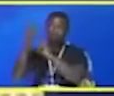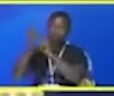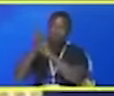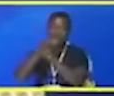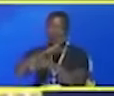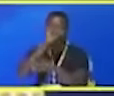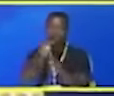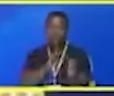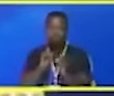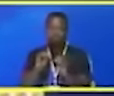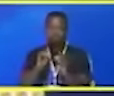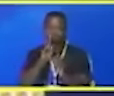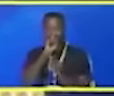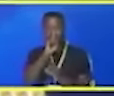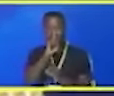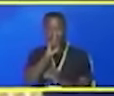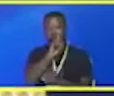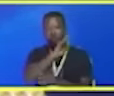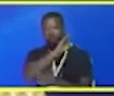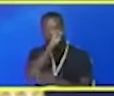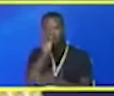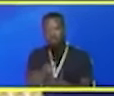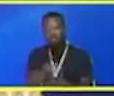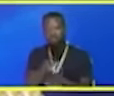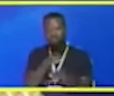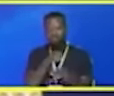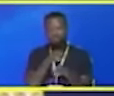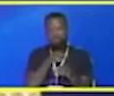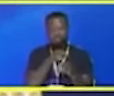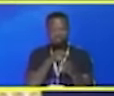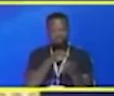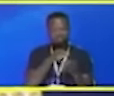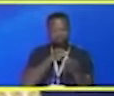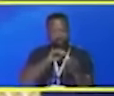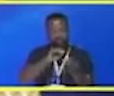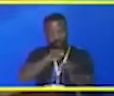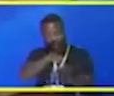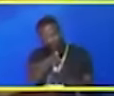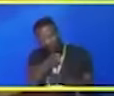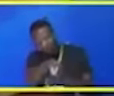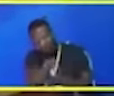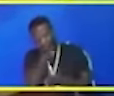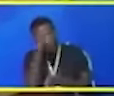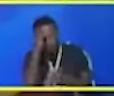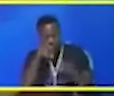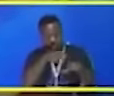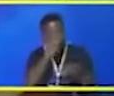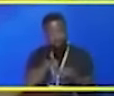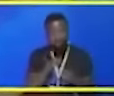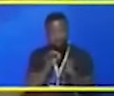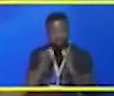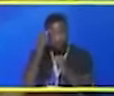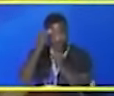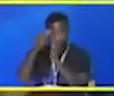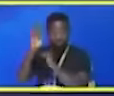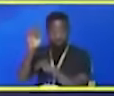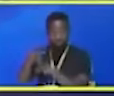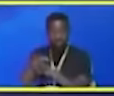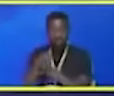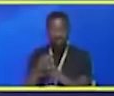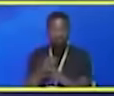do. One, he will never manipulate the will of men. If you know this about God, are we together